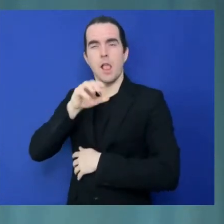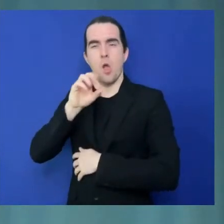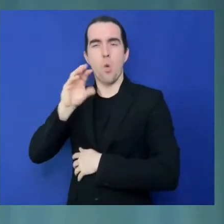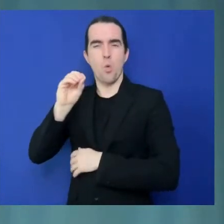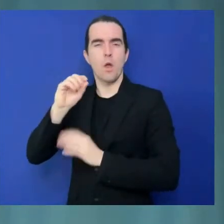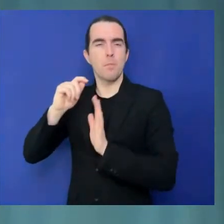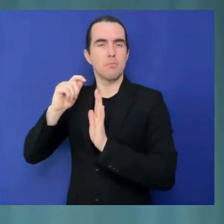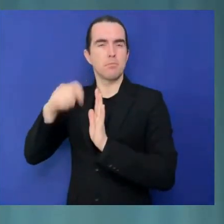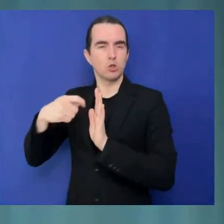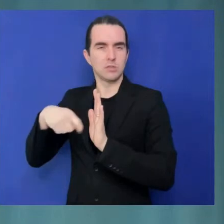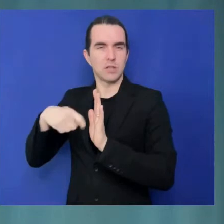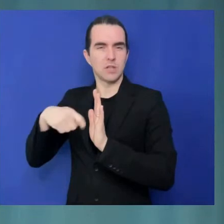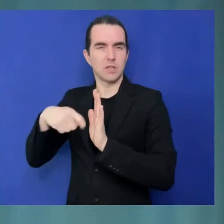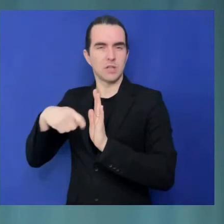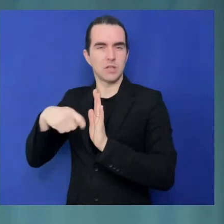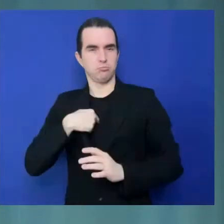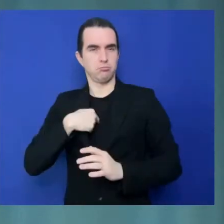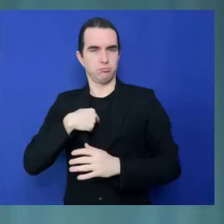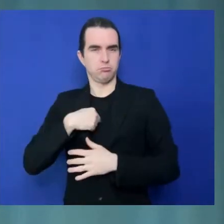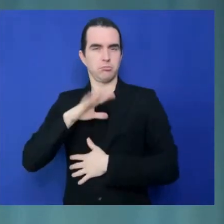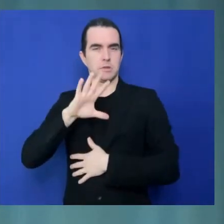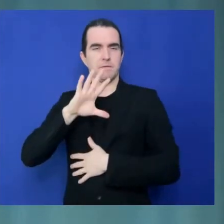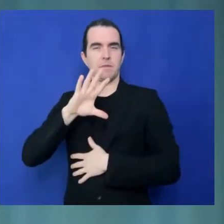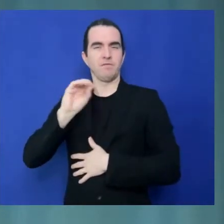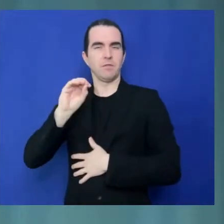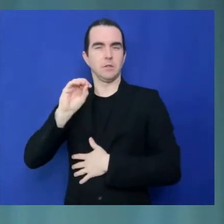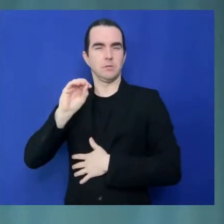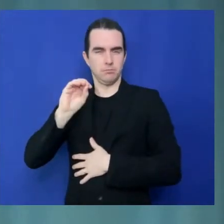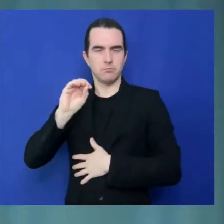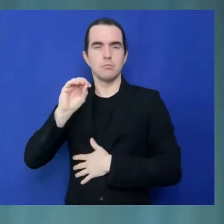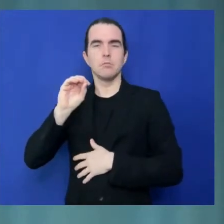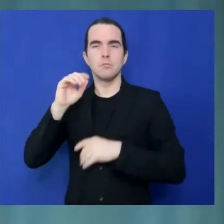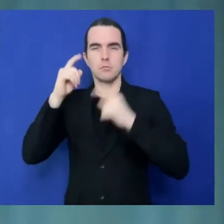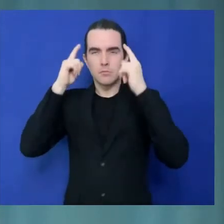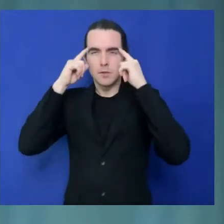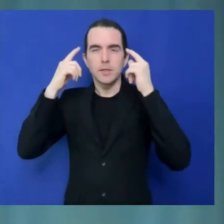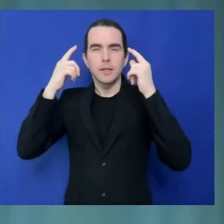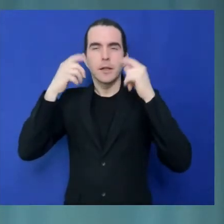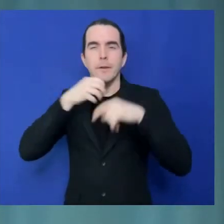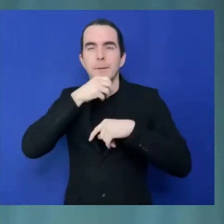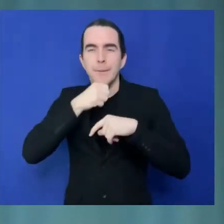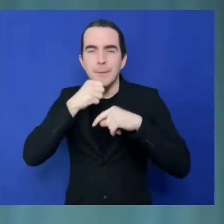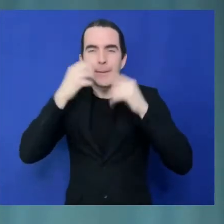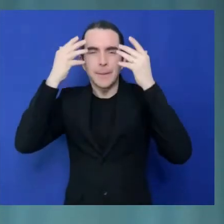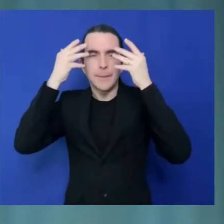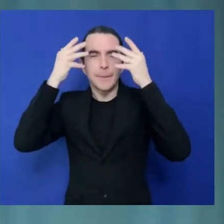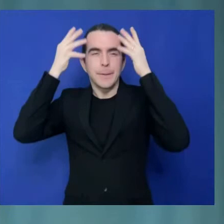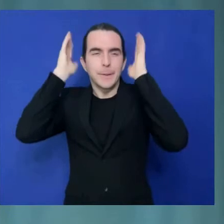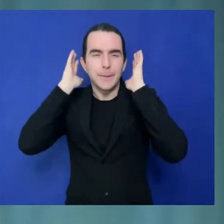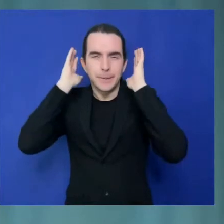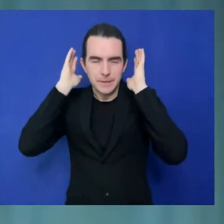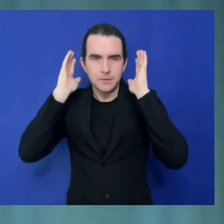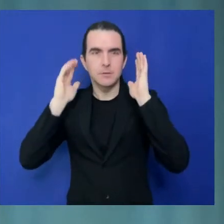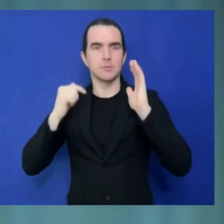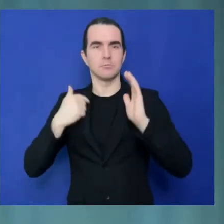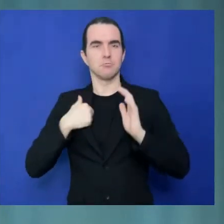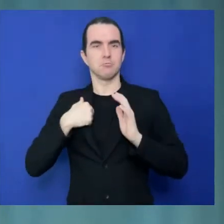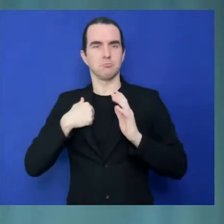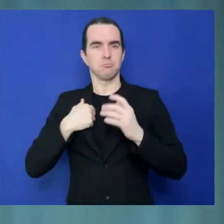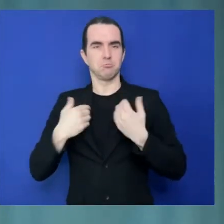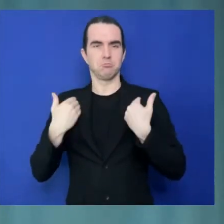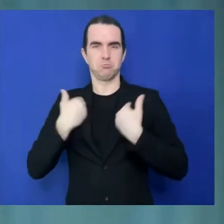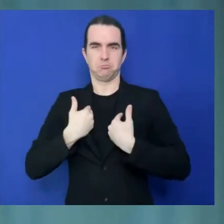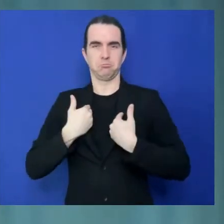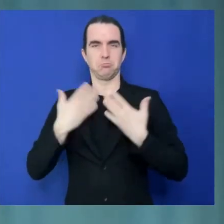but with a big smile in my face. It seems another lifetime ago that I